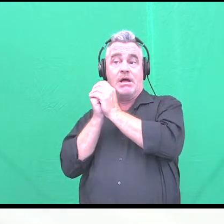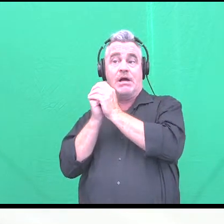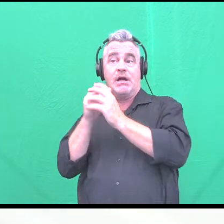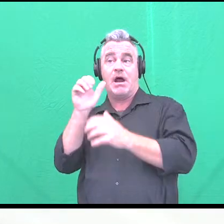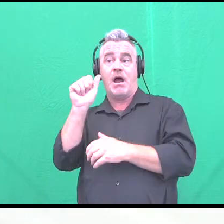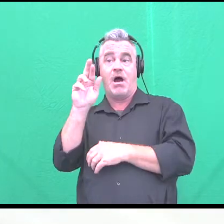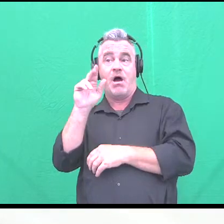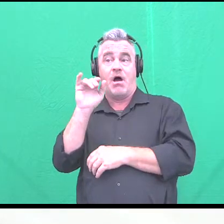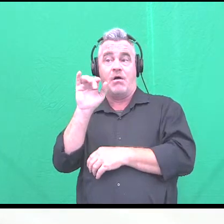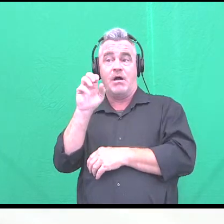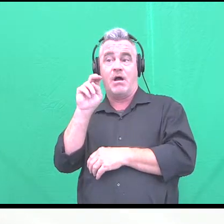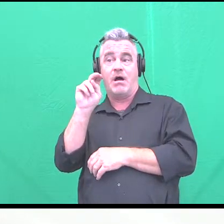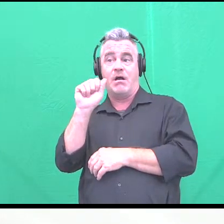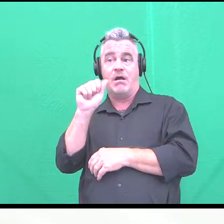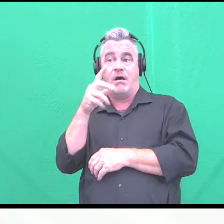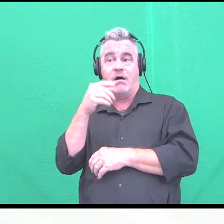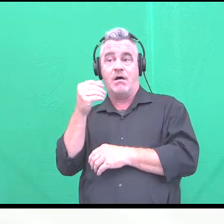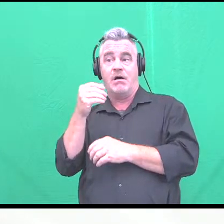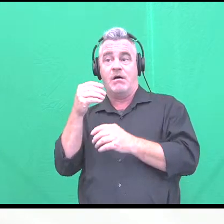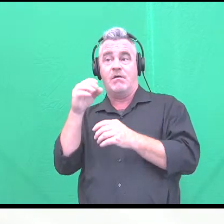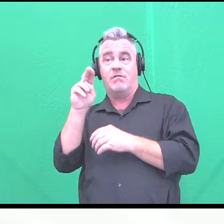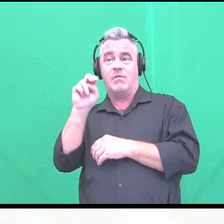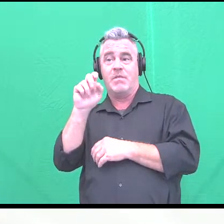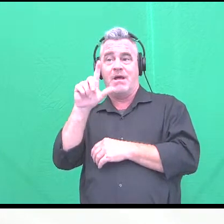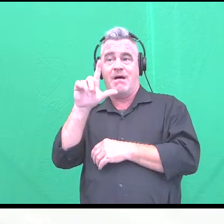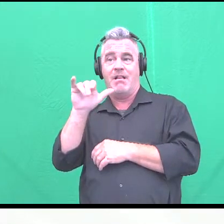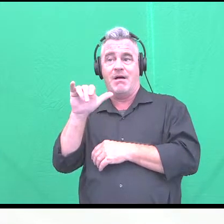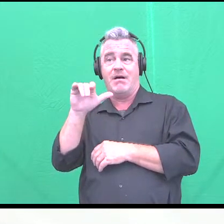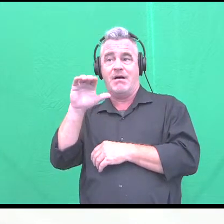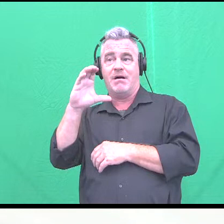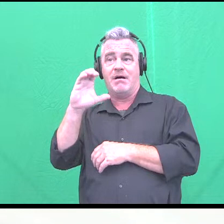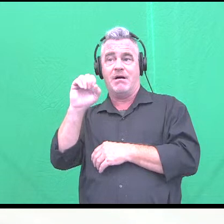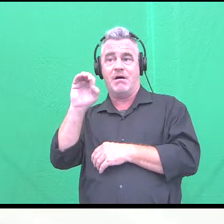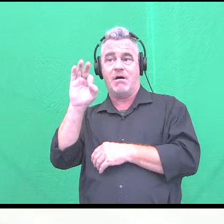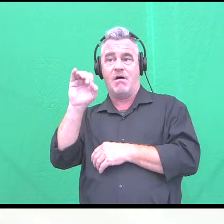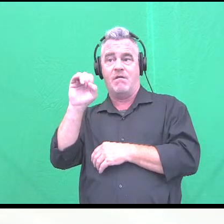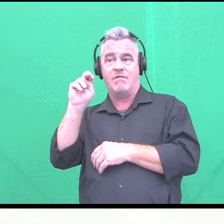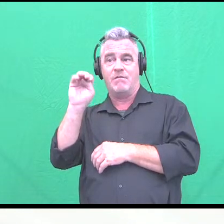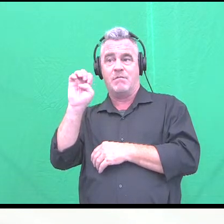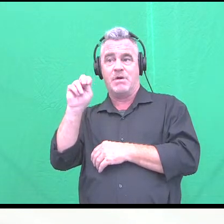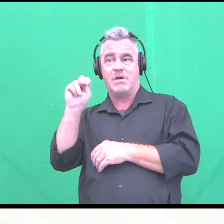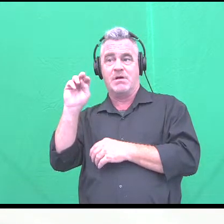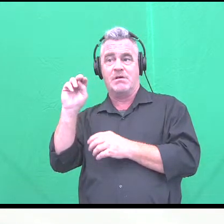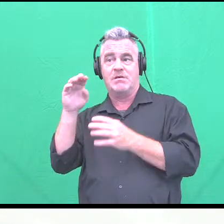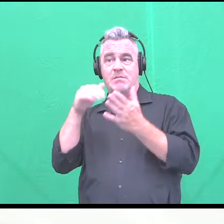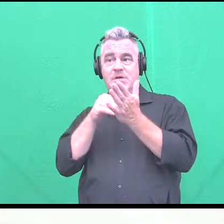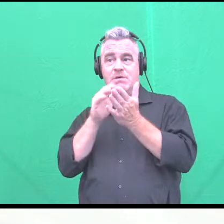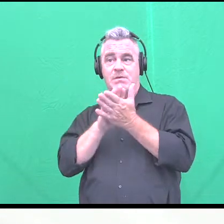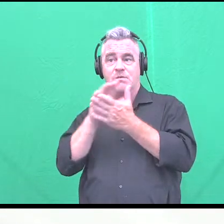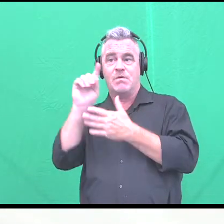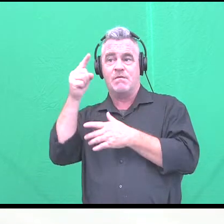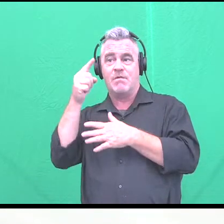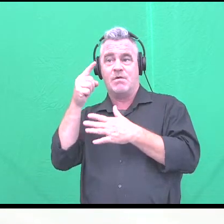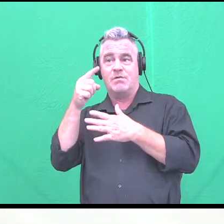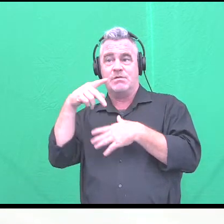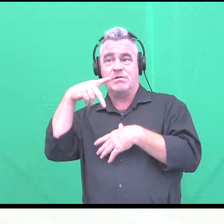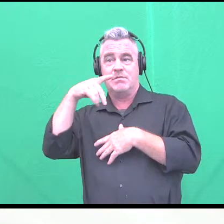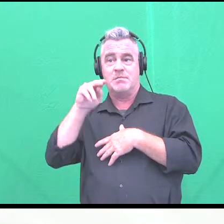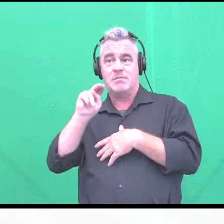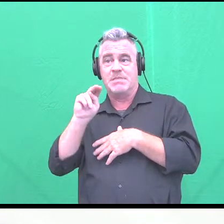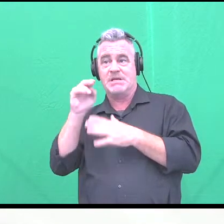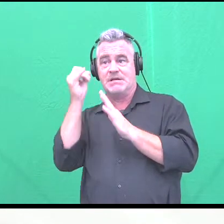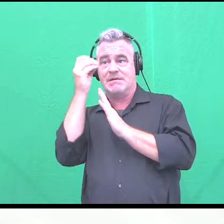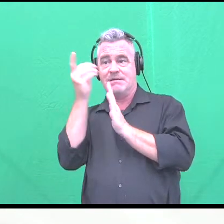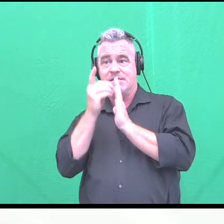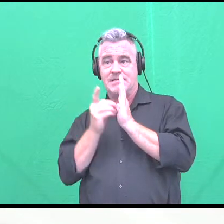Ariana Escobedo from Nellie Kaufman Middle School. She took first place in the school pin design. She got a